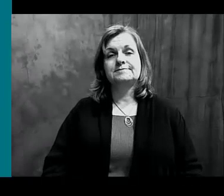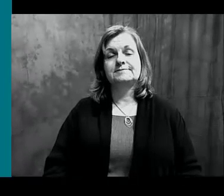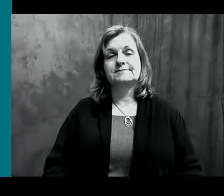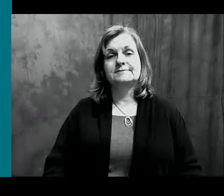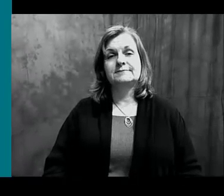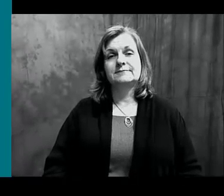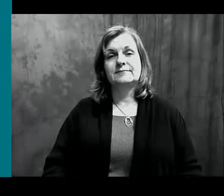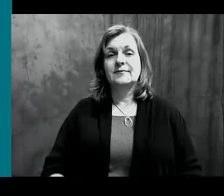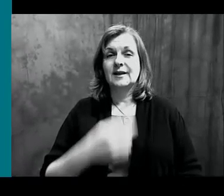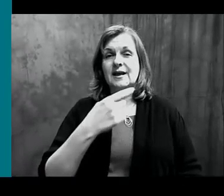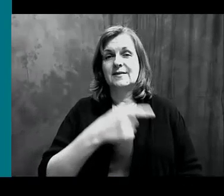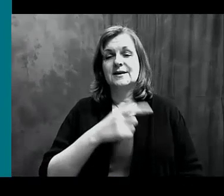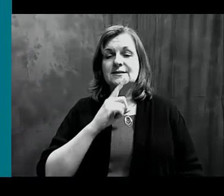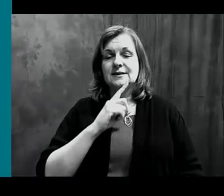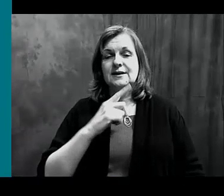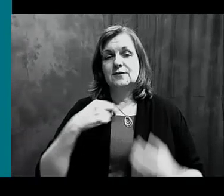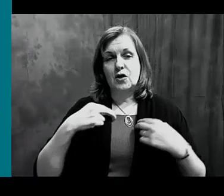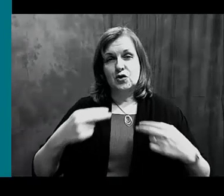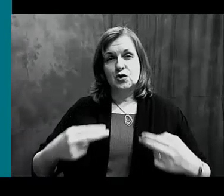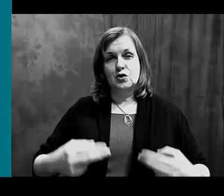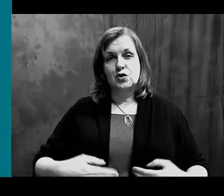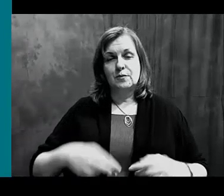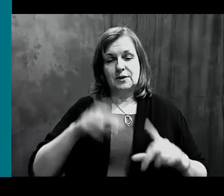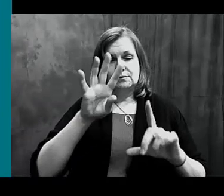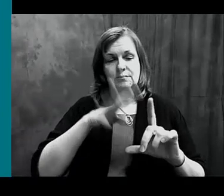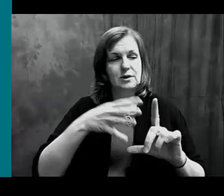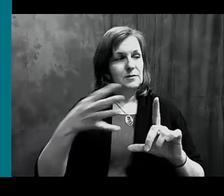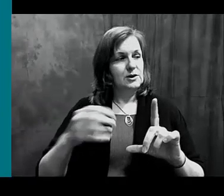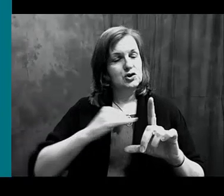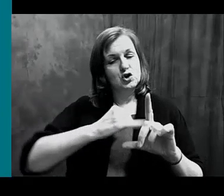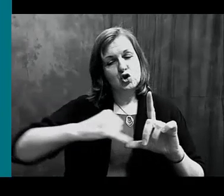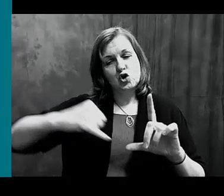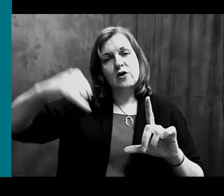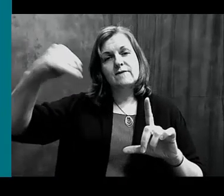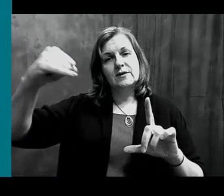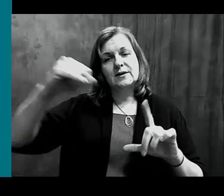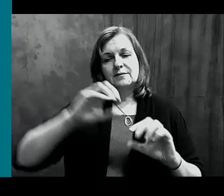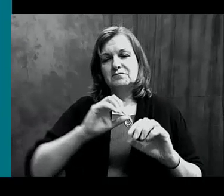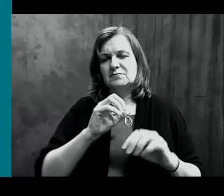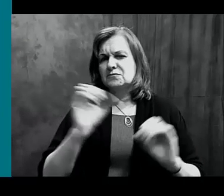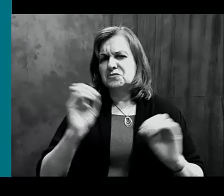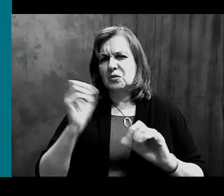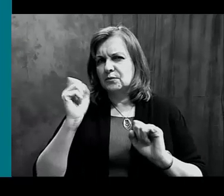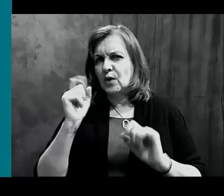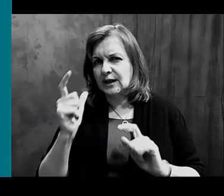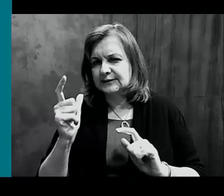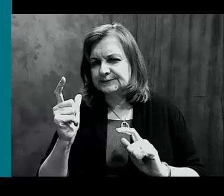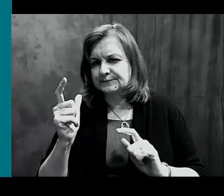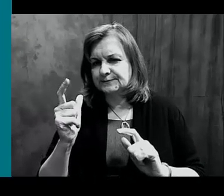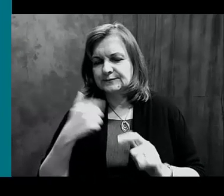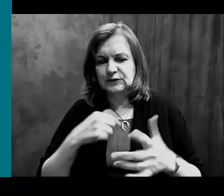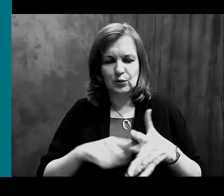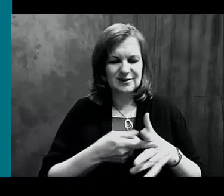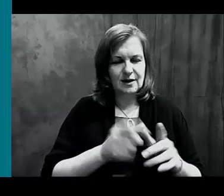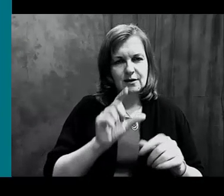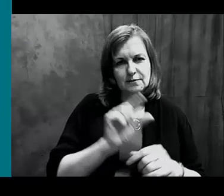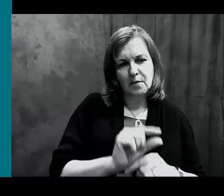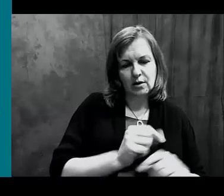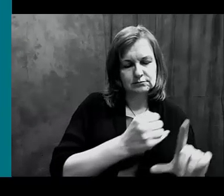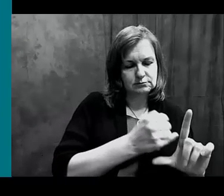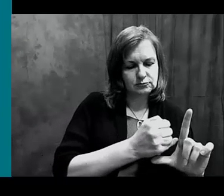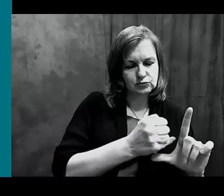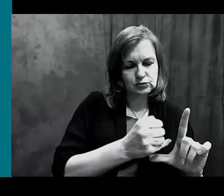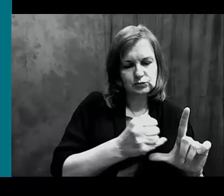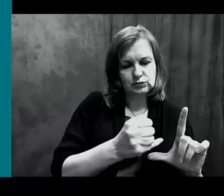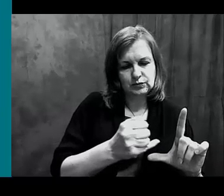right? So here's our human population curve, and I don't think this will surprise you. We